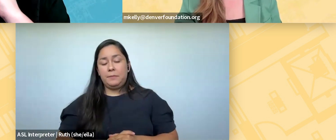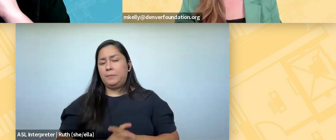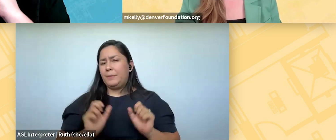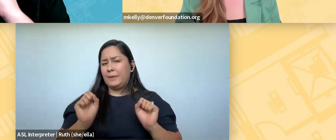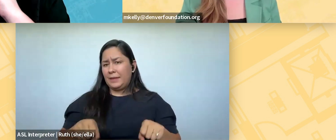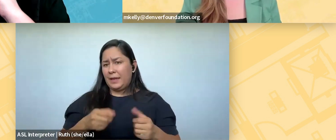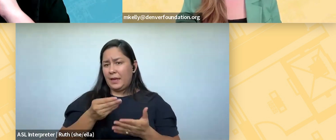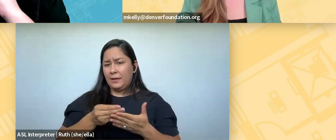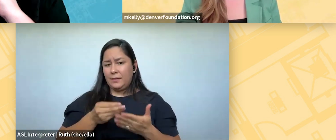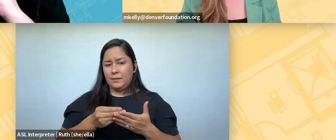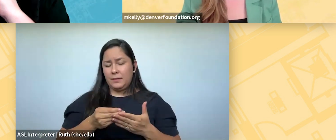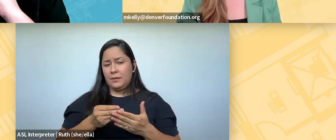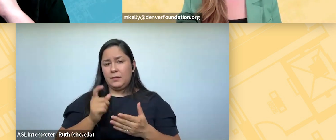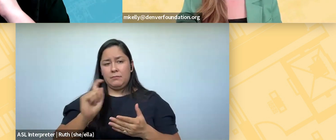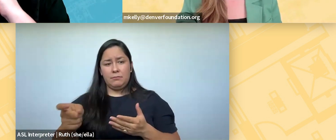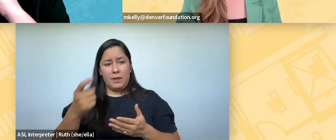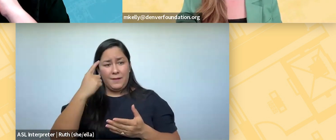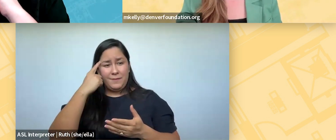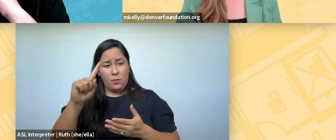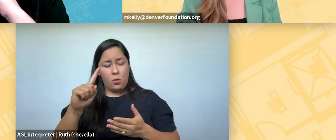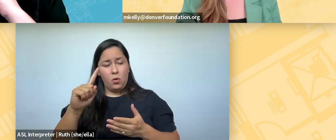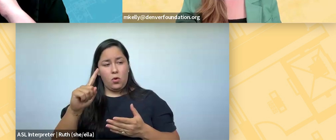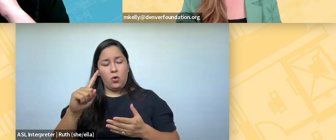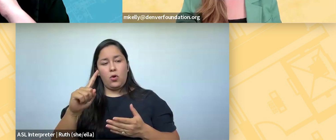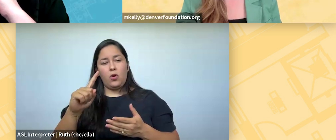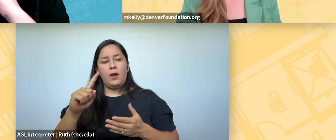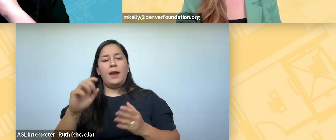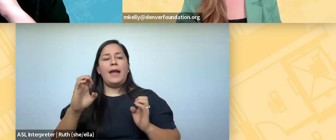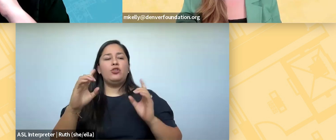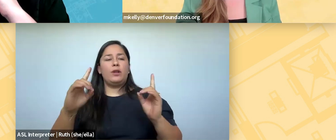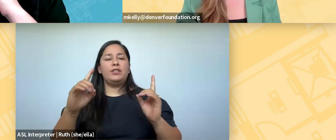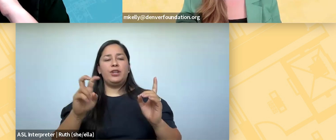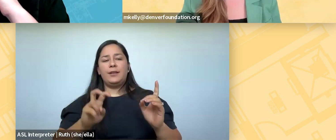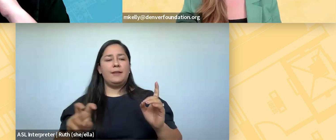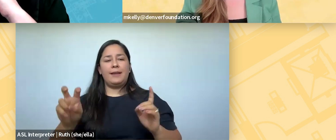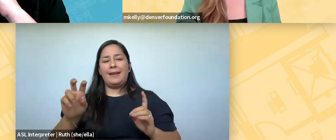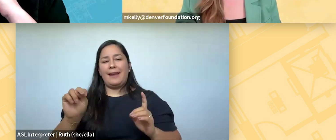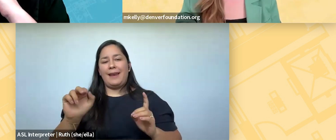for educating navigators? And who should I contact to apply?